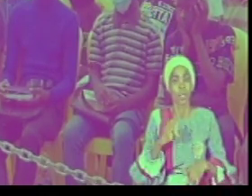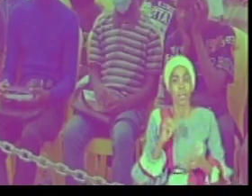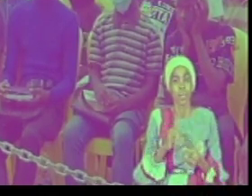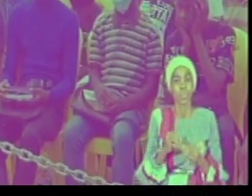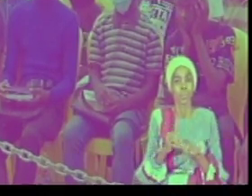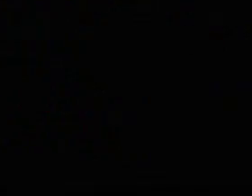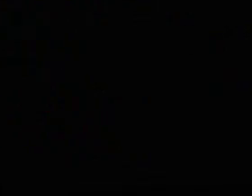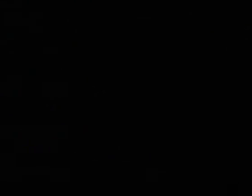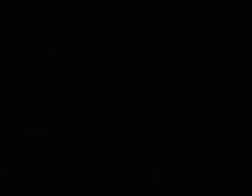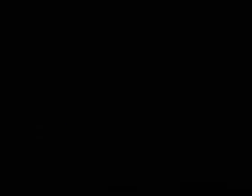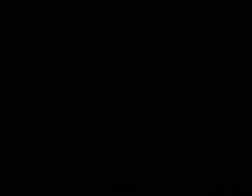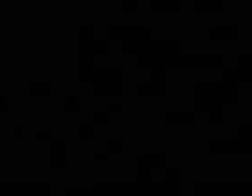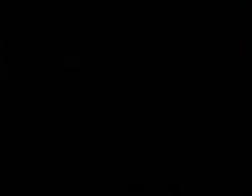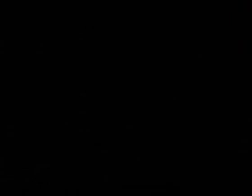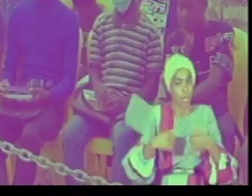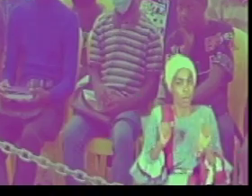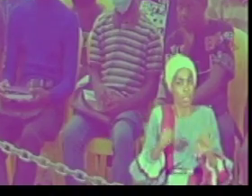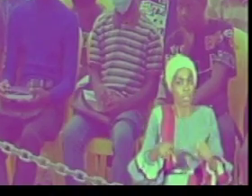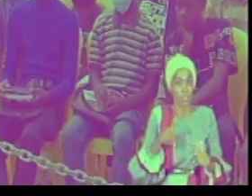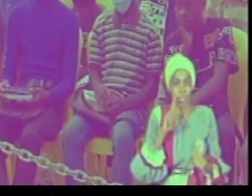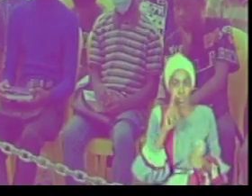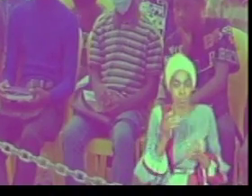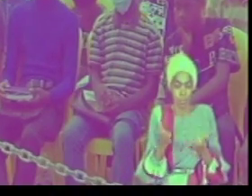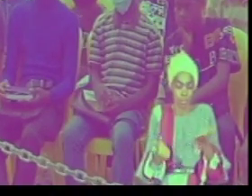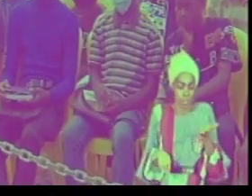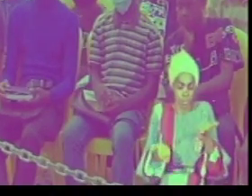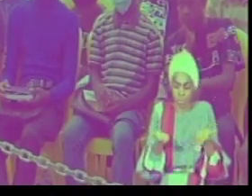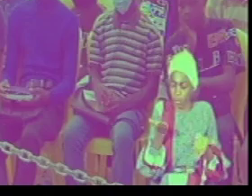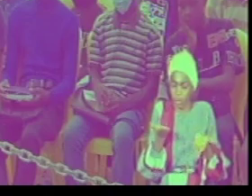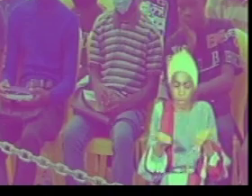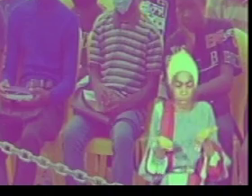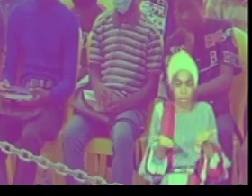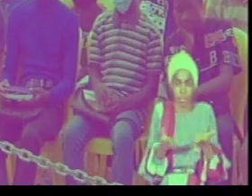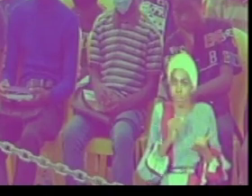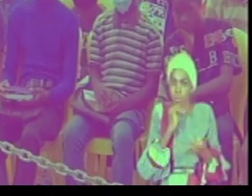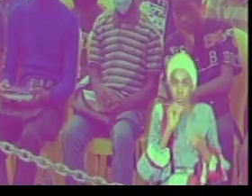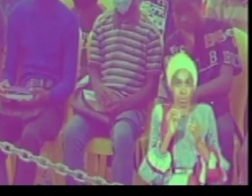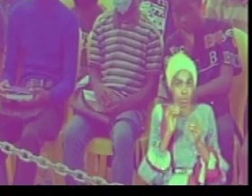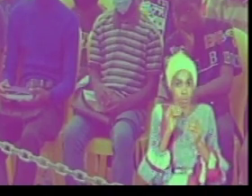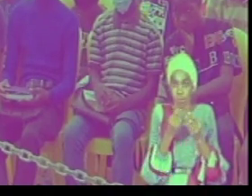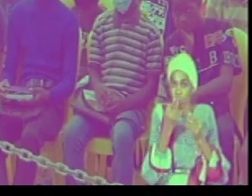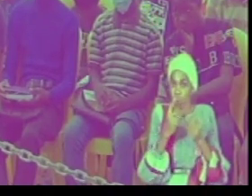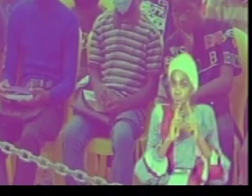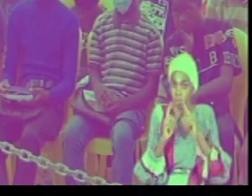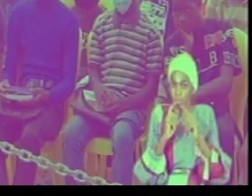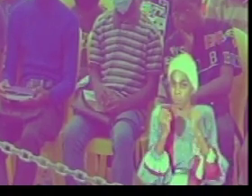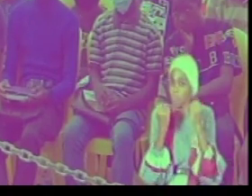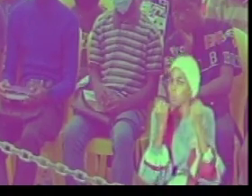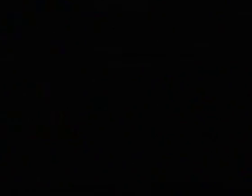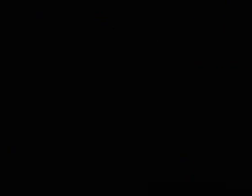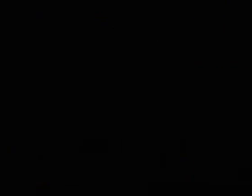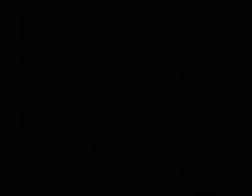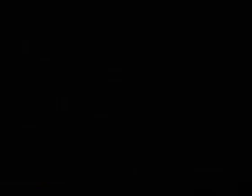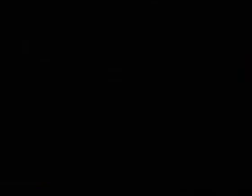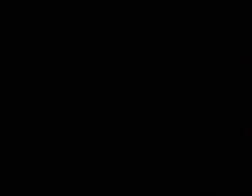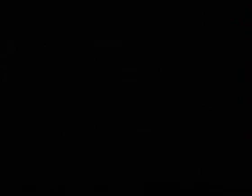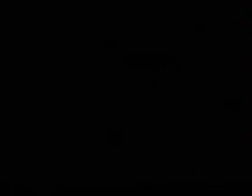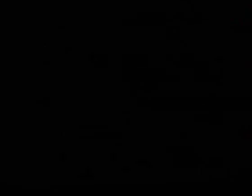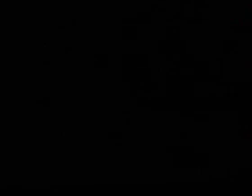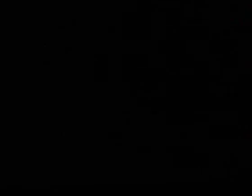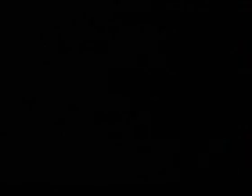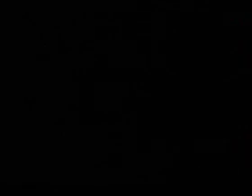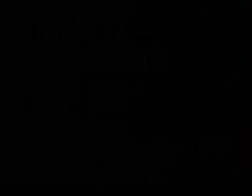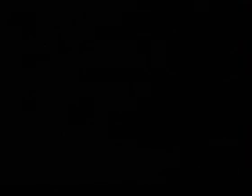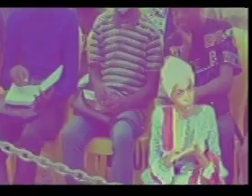talking right, mainly on social media? From Facebook, we have a lot of questions. We'll take a few of them.